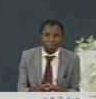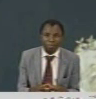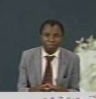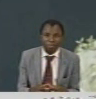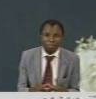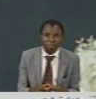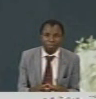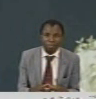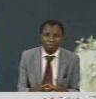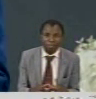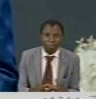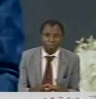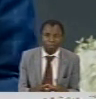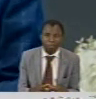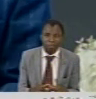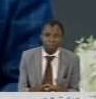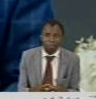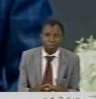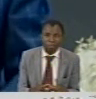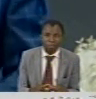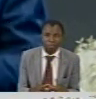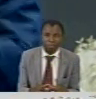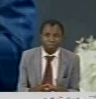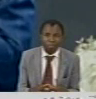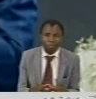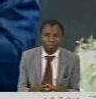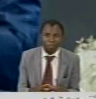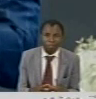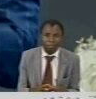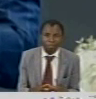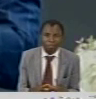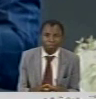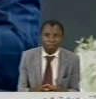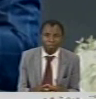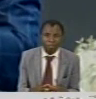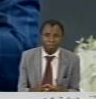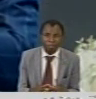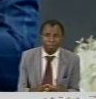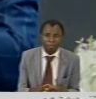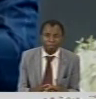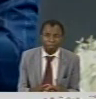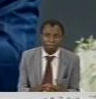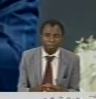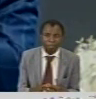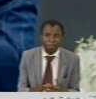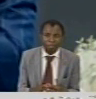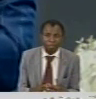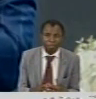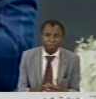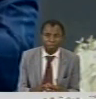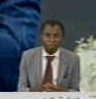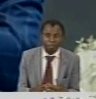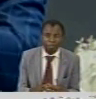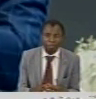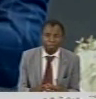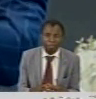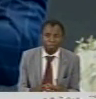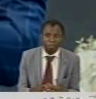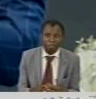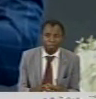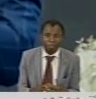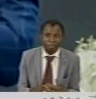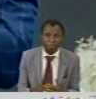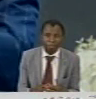prayed and all others. In the night, an invisible hand went into me, removed the